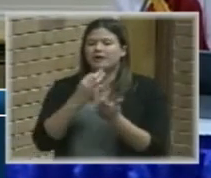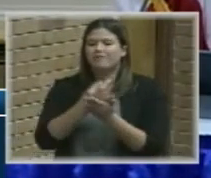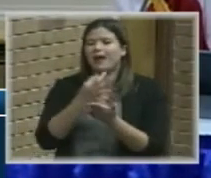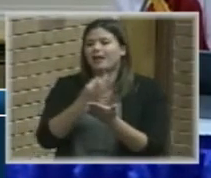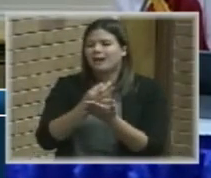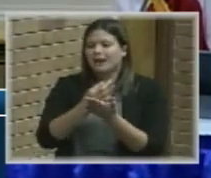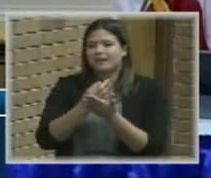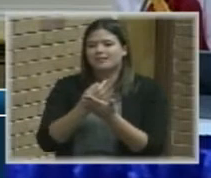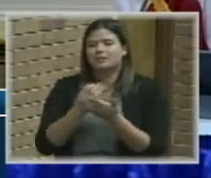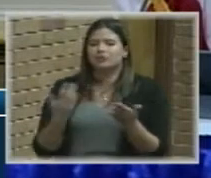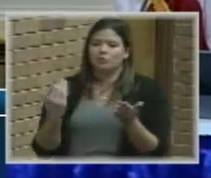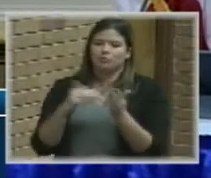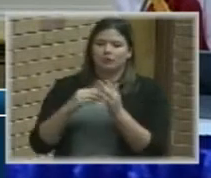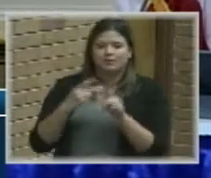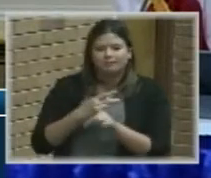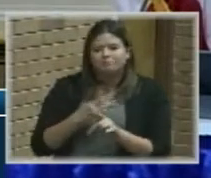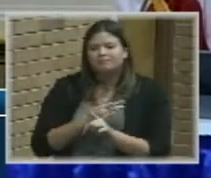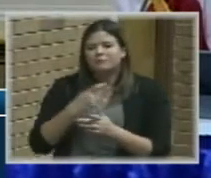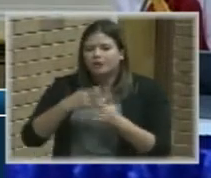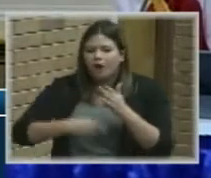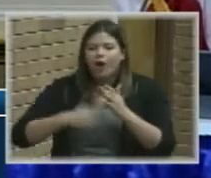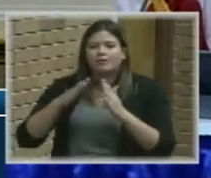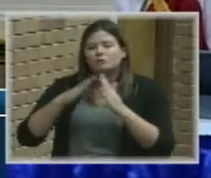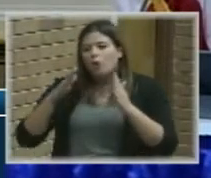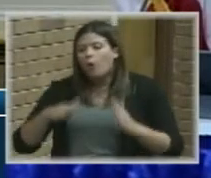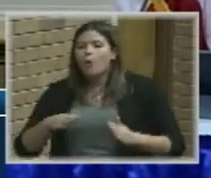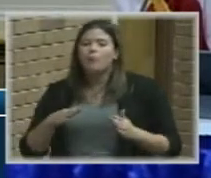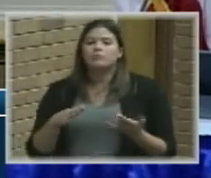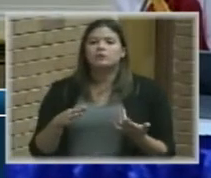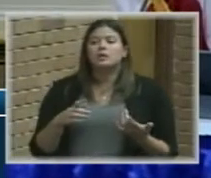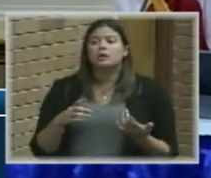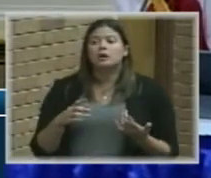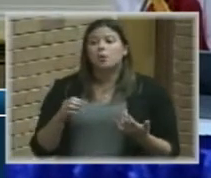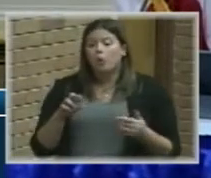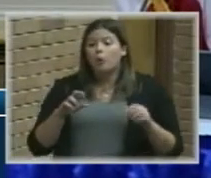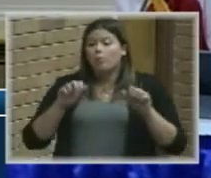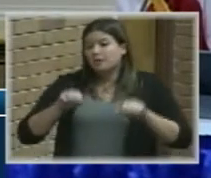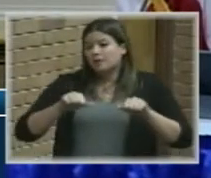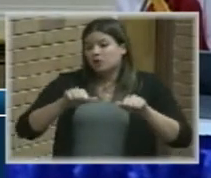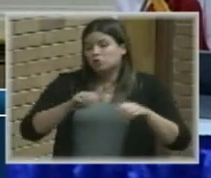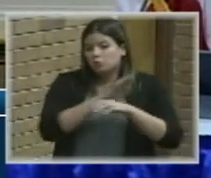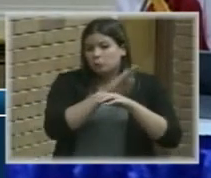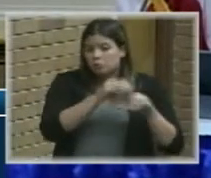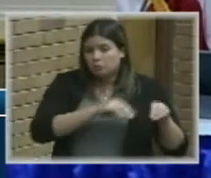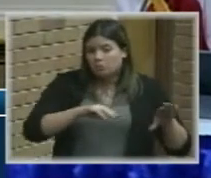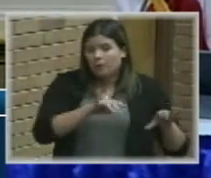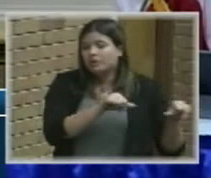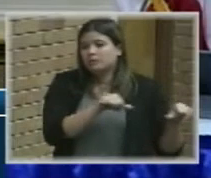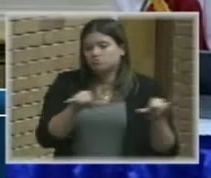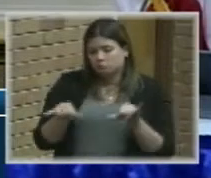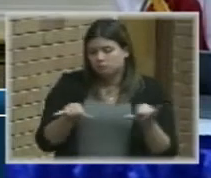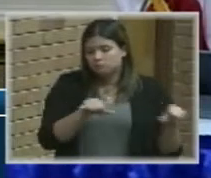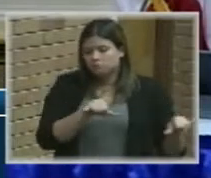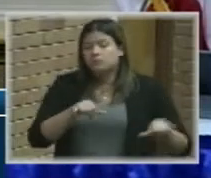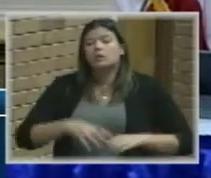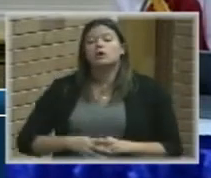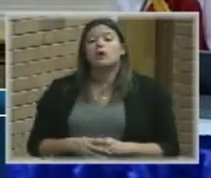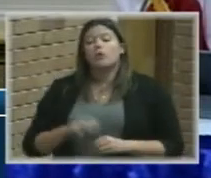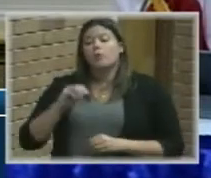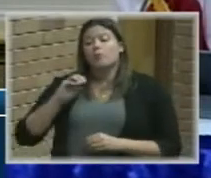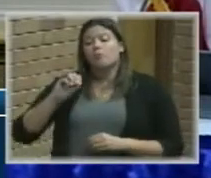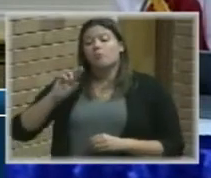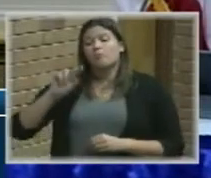of, again, typically homes, but also potentially commercial properties. Those mortgage